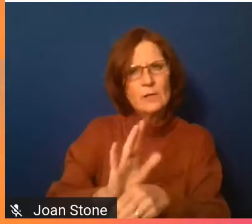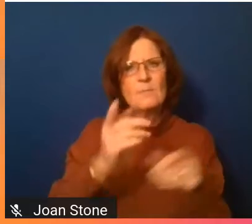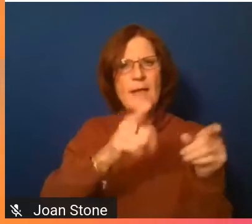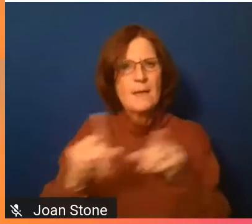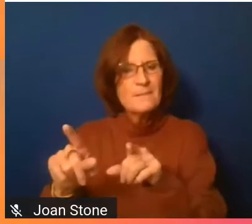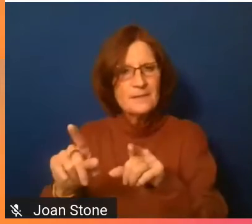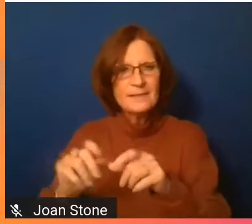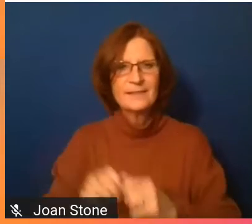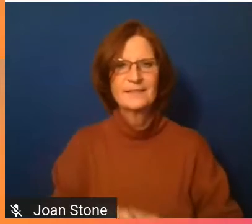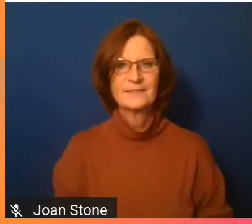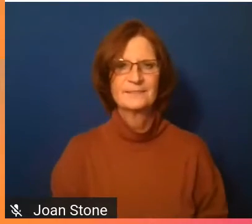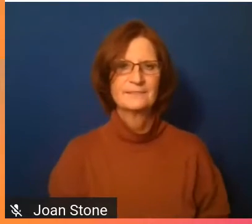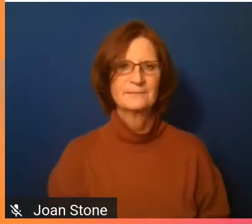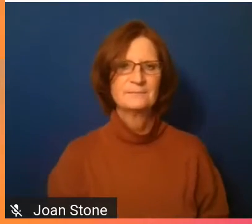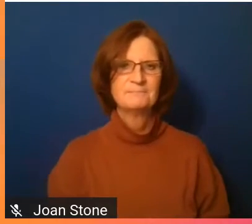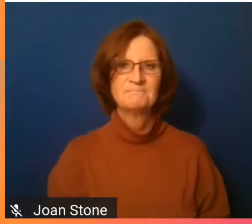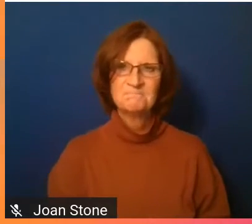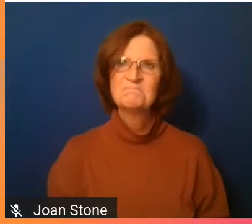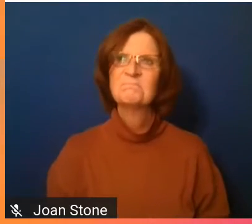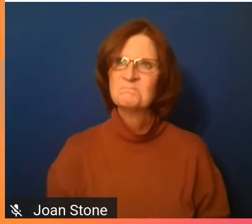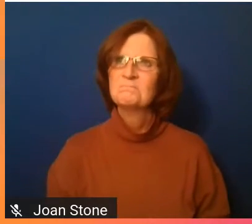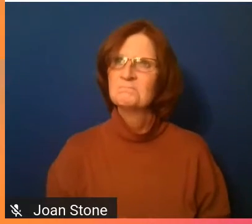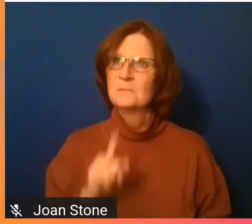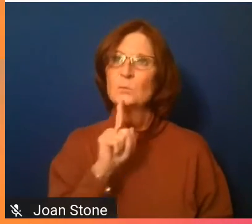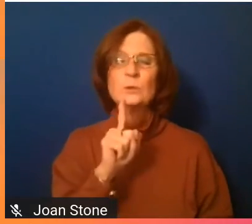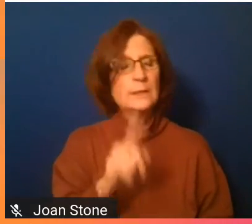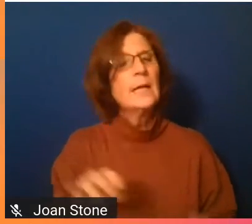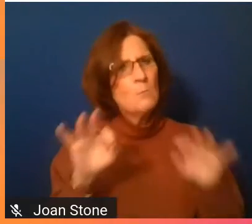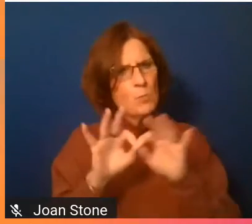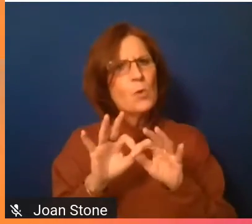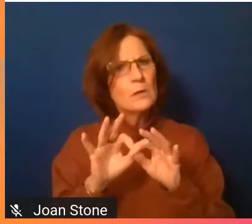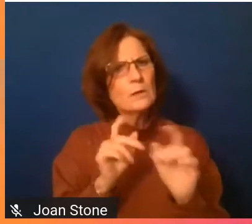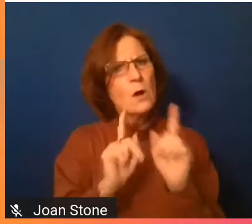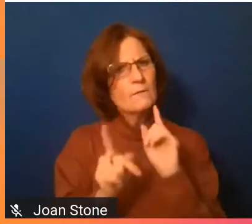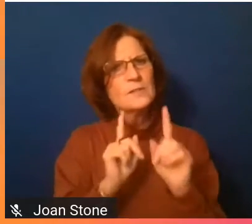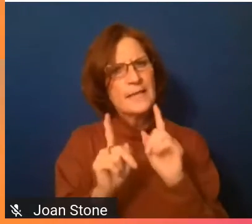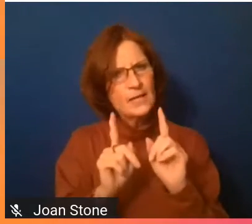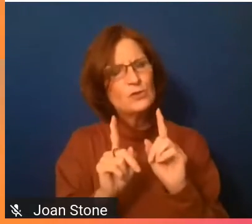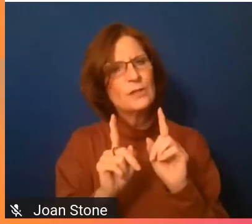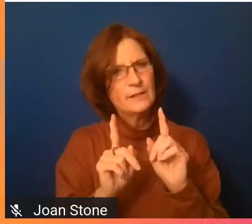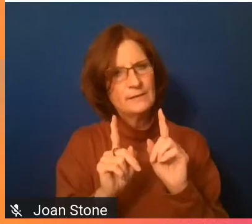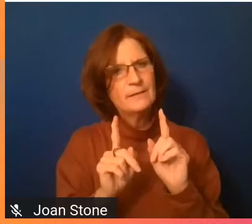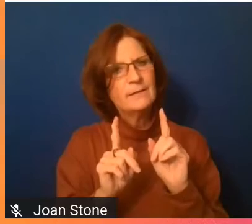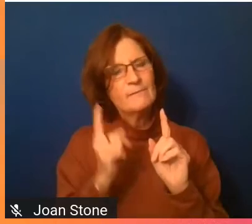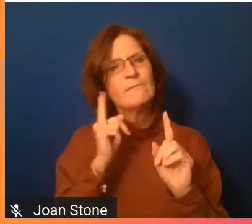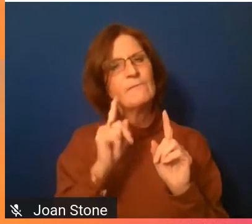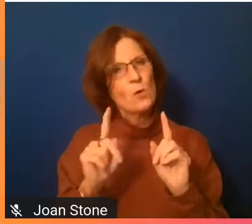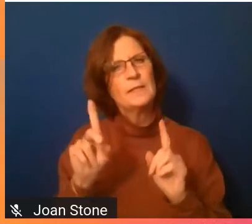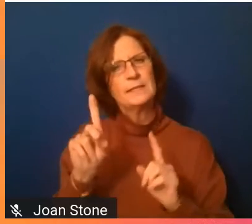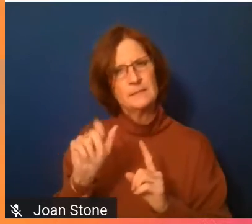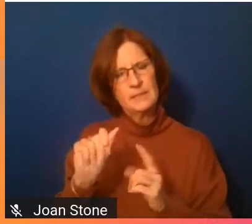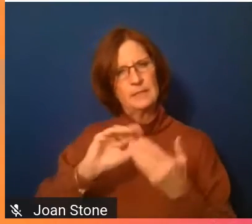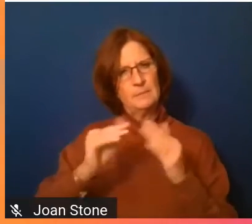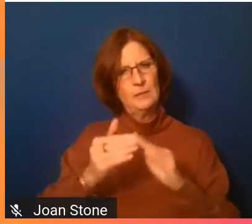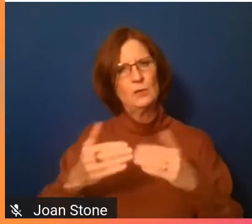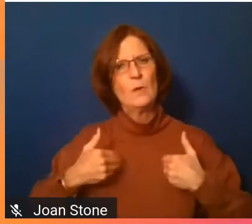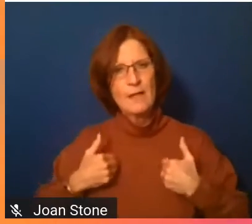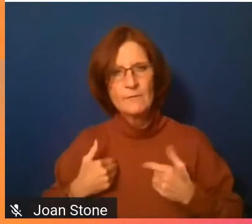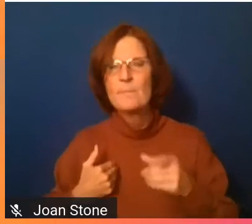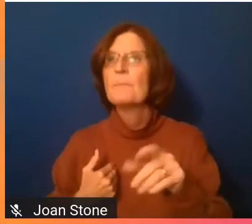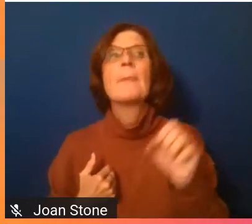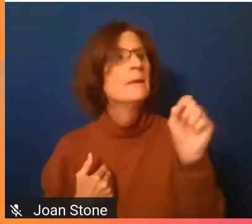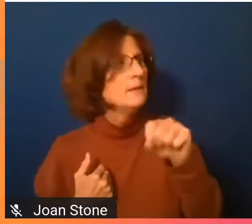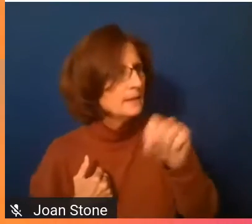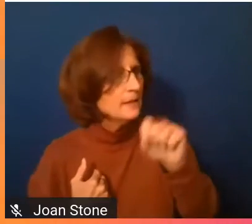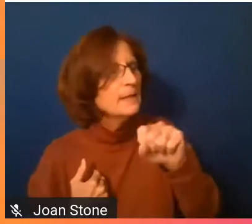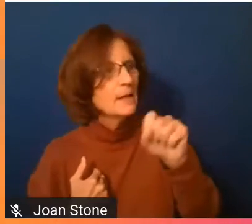that you know, it's a very important conversation in the disabilities community. Well, yeah, I think so.